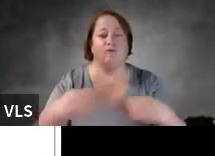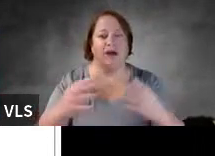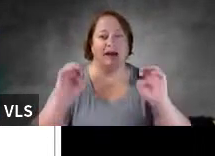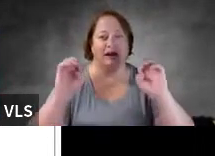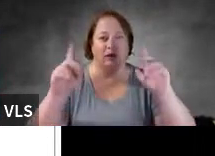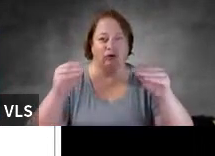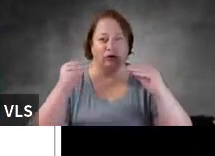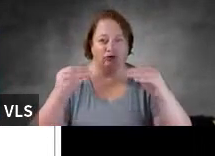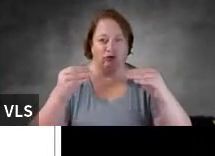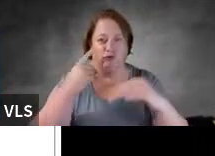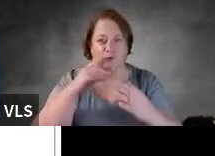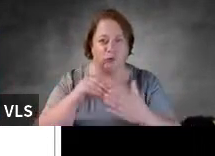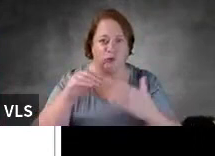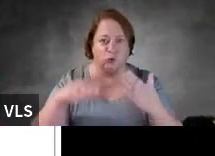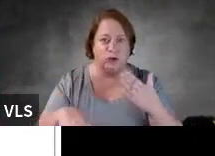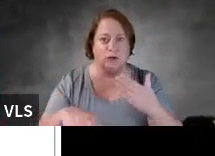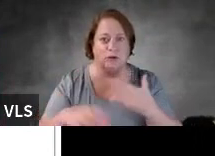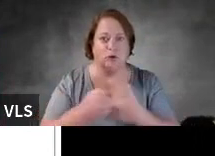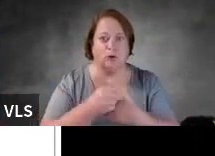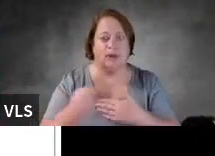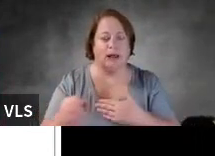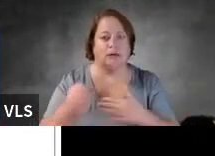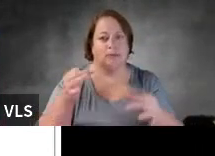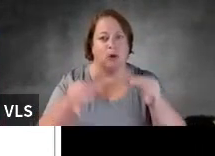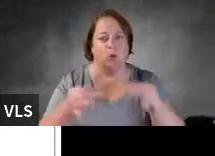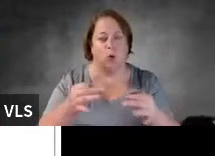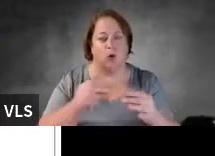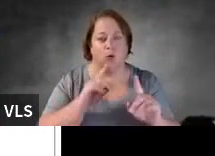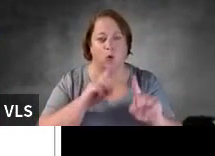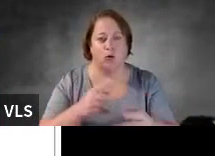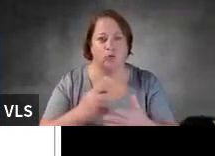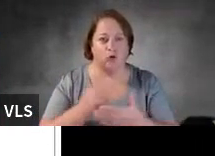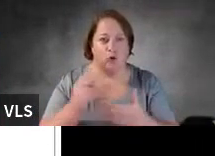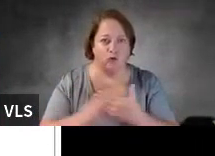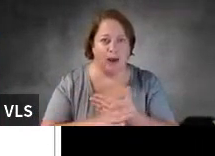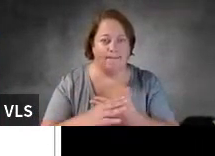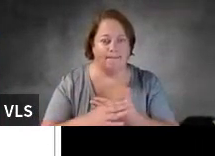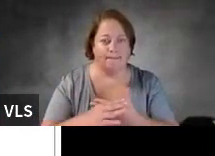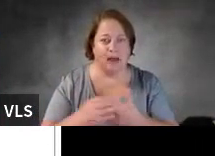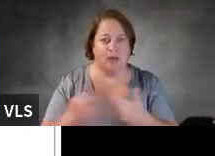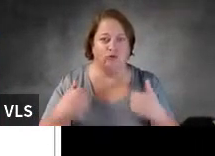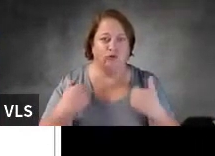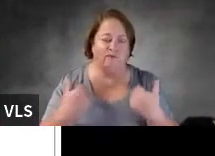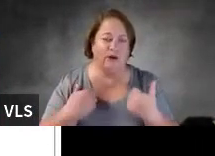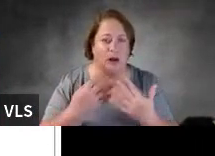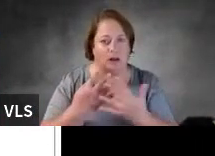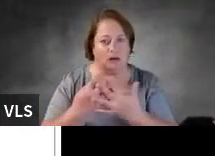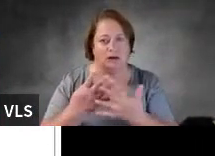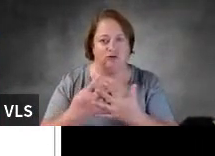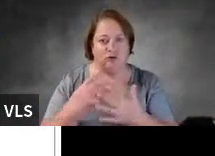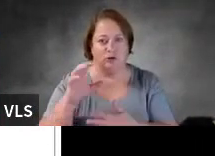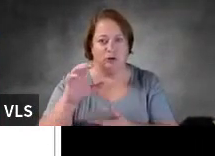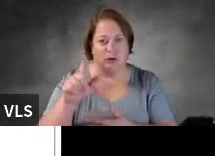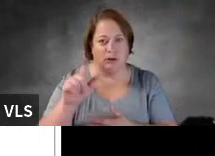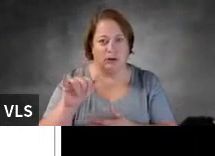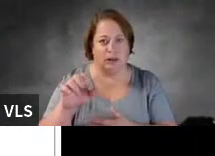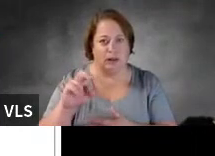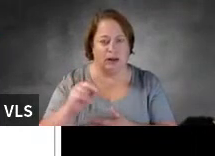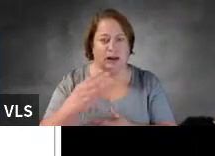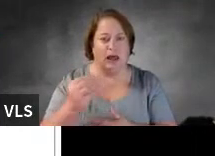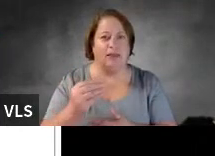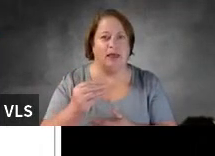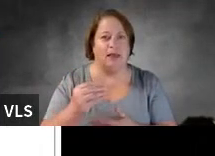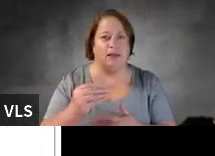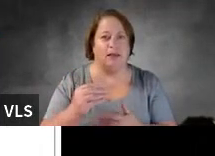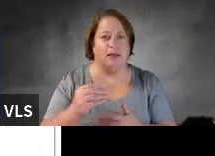We provide educational instruction for students that are placed in our court ordered program at the Juvenile Detention Center in Clayton, and then the residential